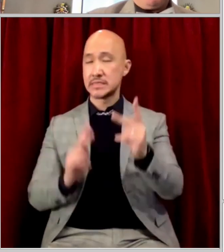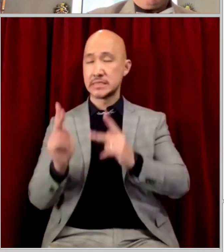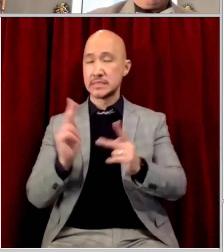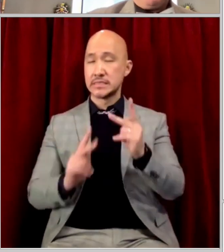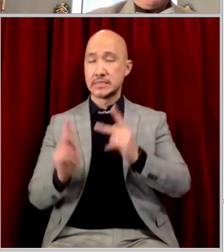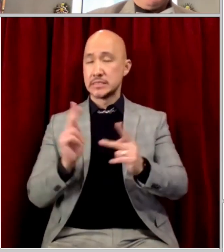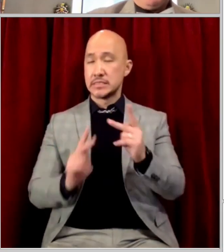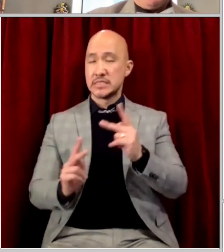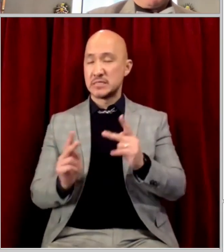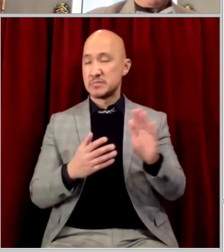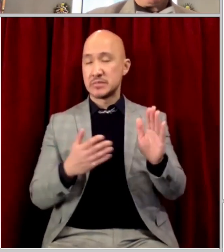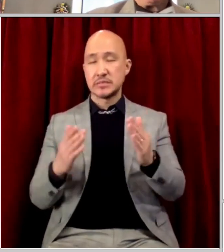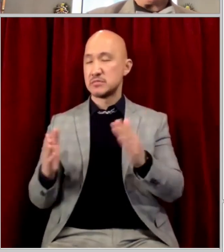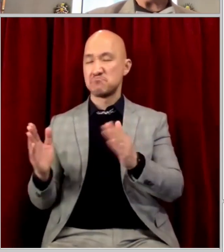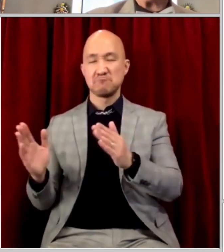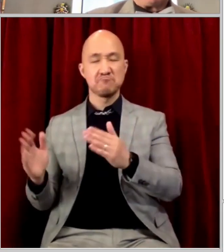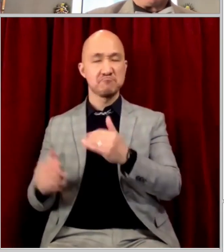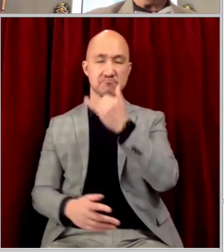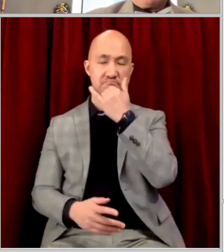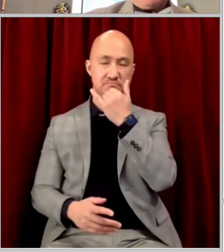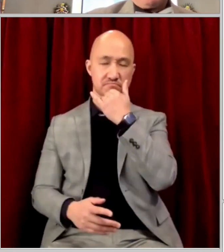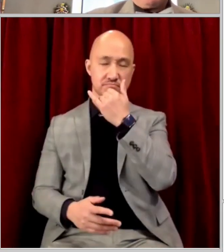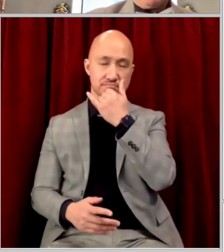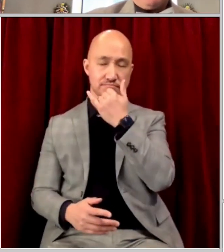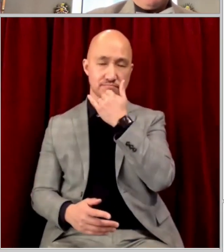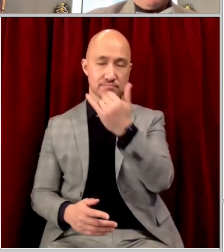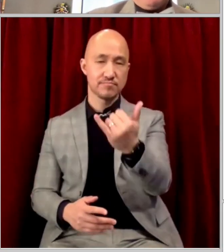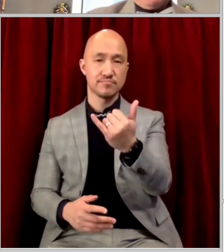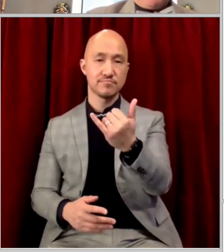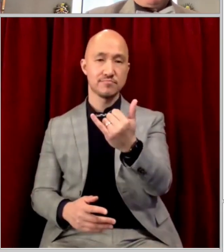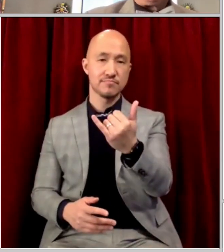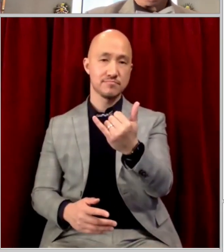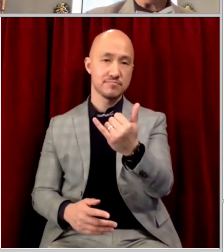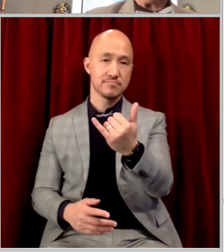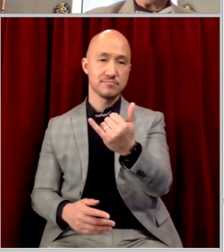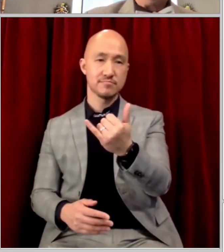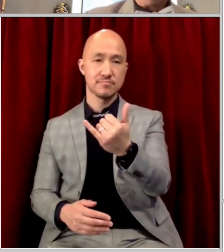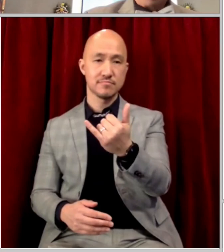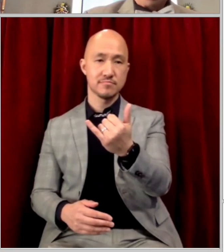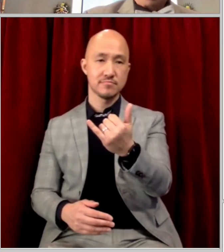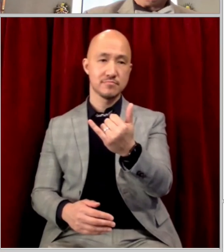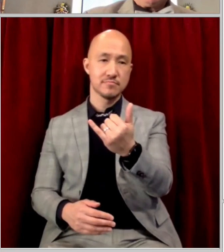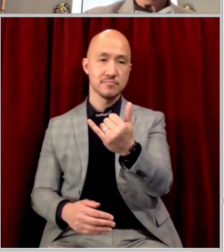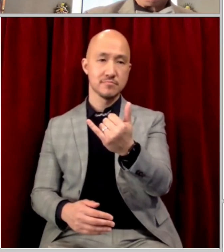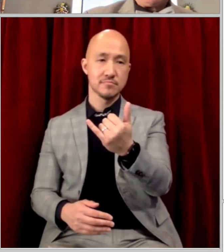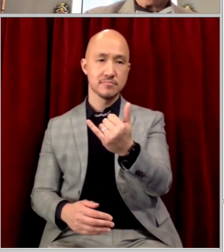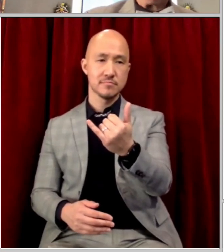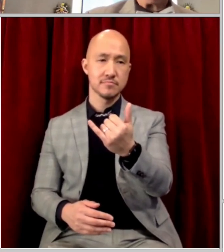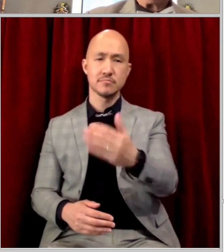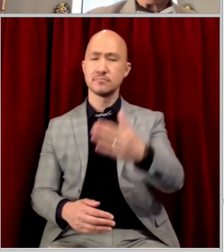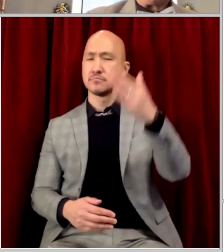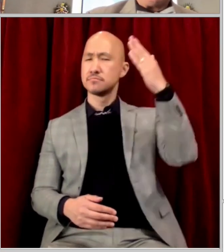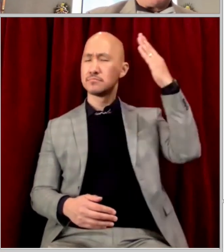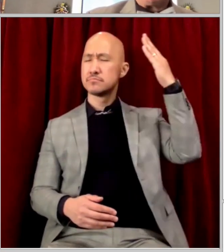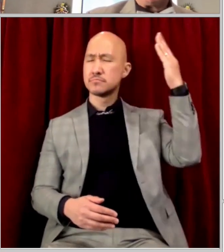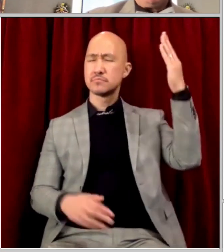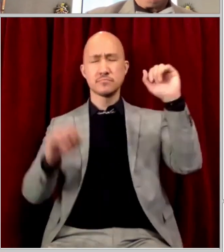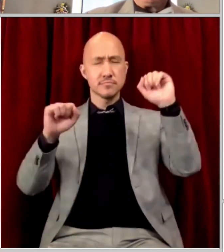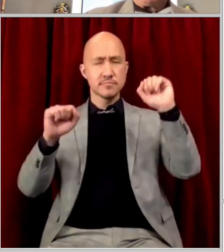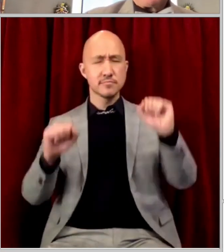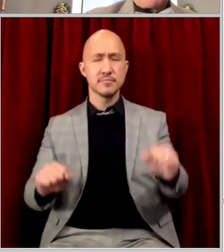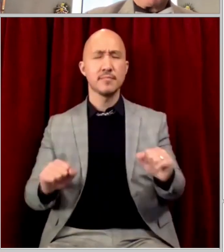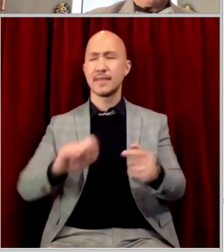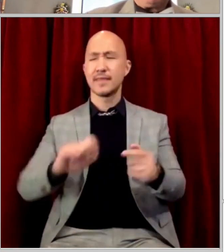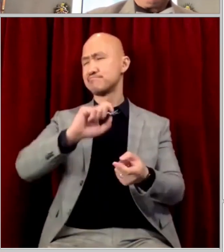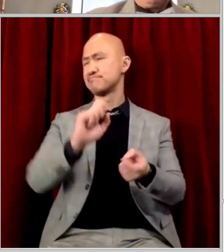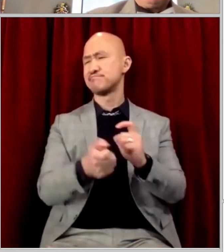right one, but that your answer always is, and that you can turn the tables on whatever